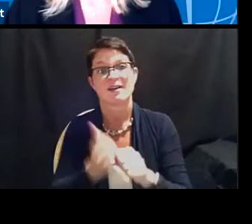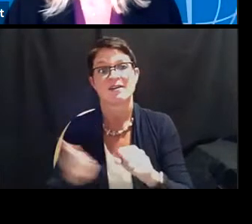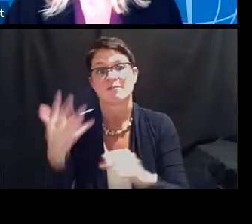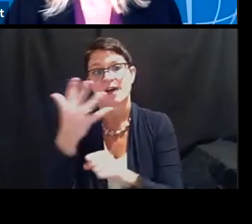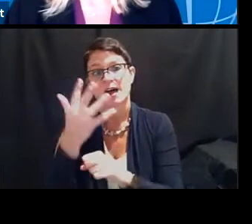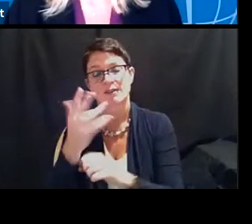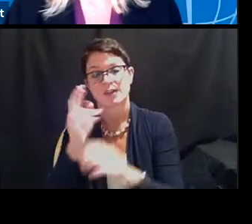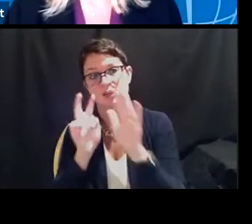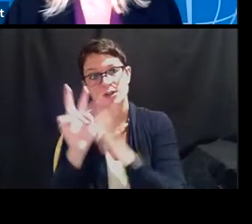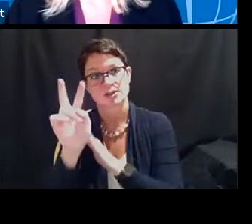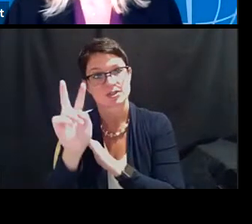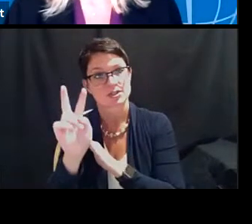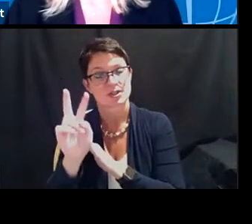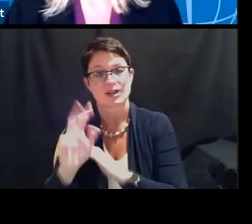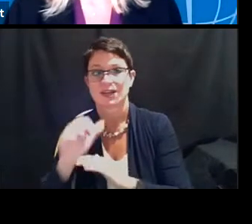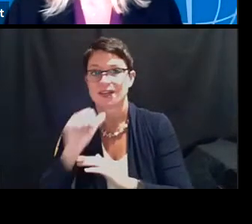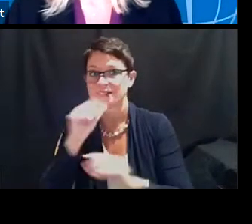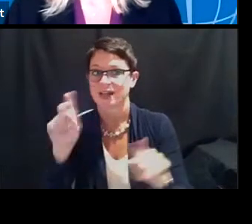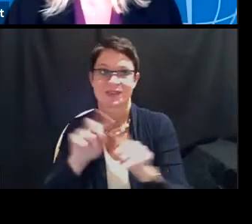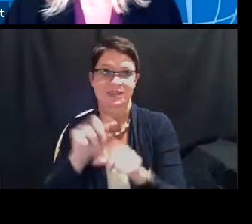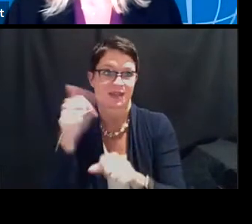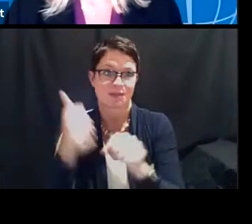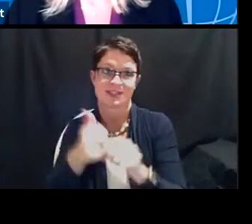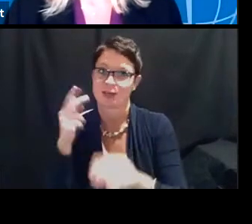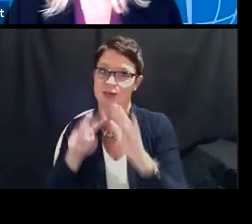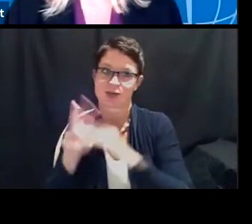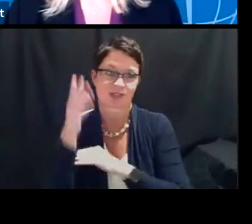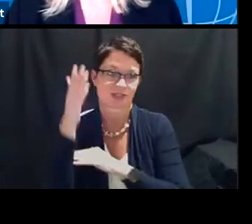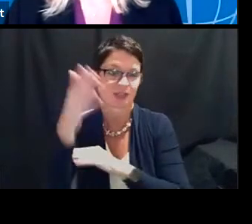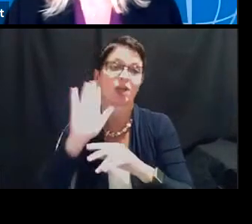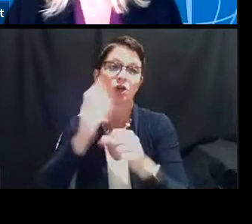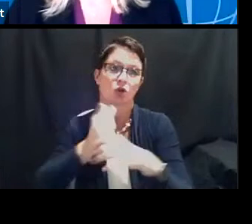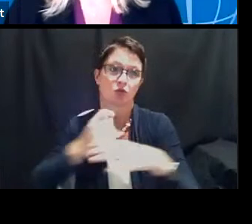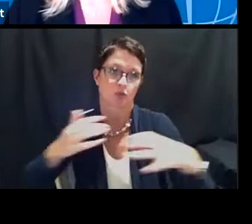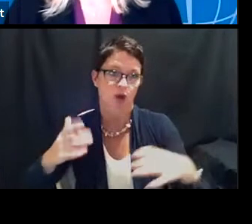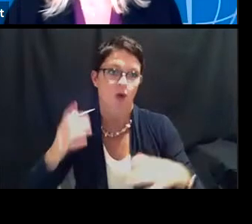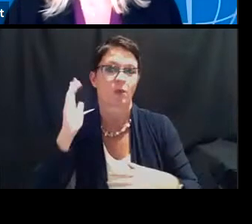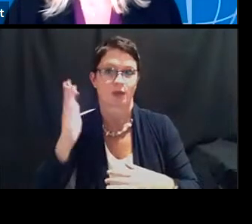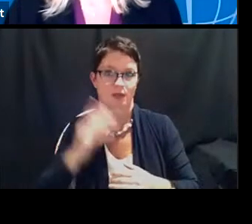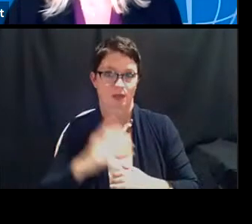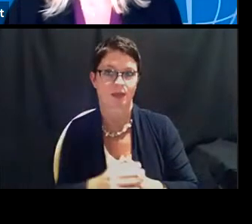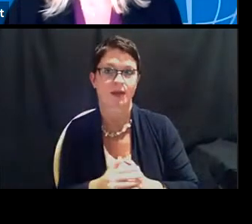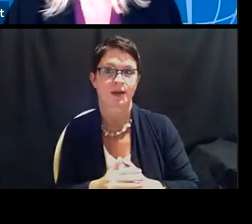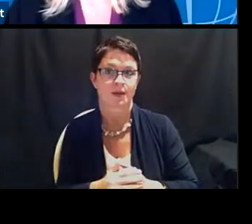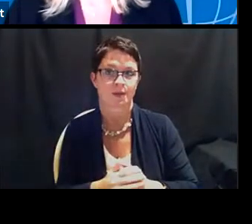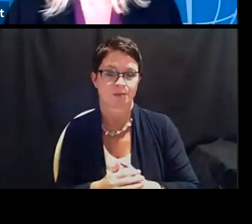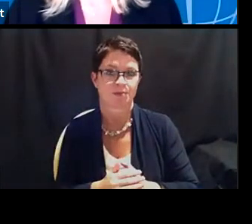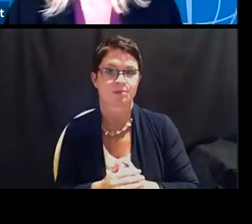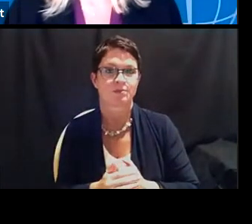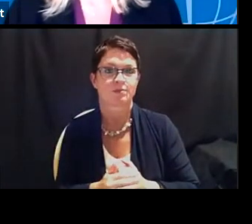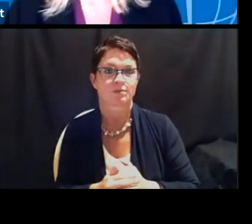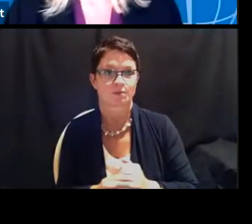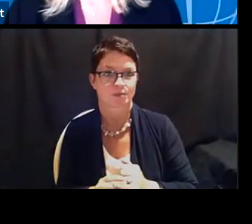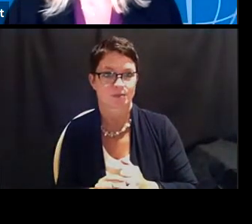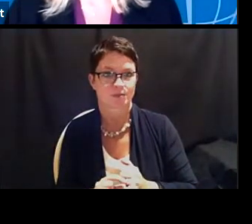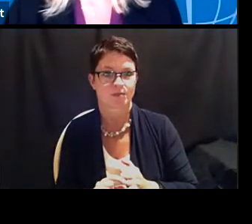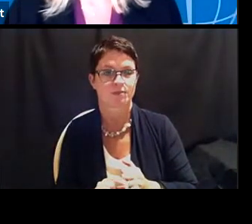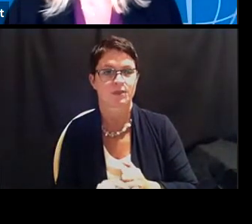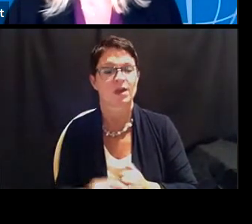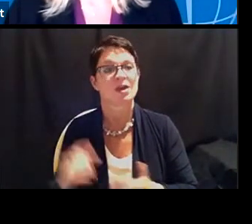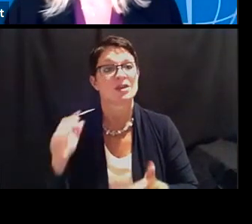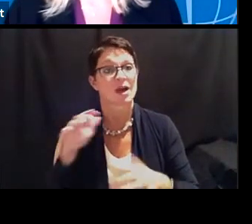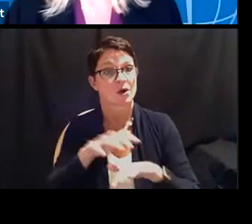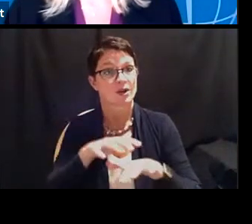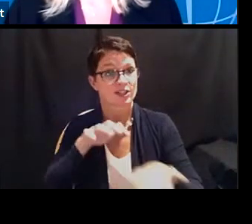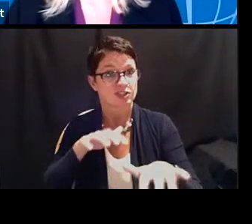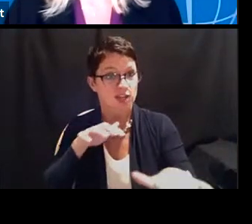years will not what it will be in 10. This will grow. And I mean, added to the relief of the